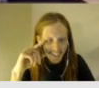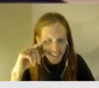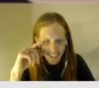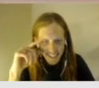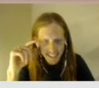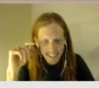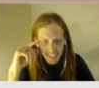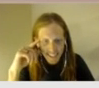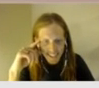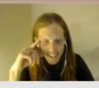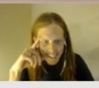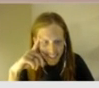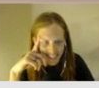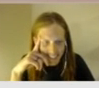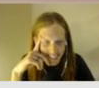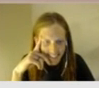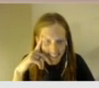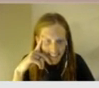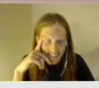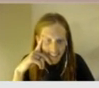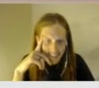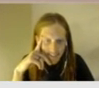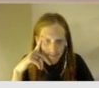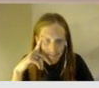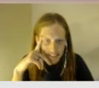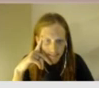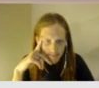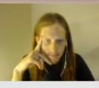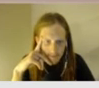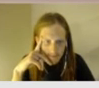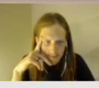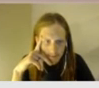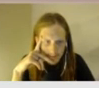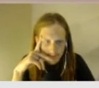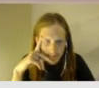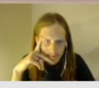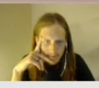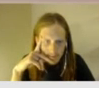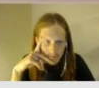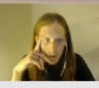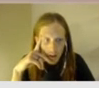paper. So anyway, I would definitely advise people to take the time to go get a great little printer like that. So,